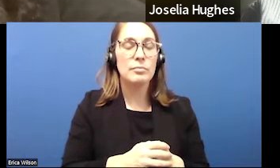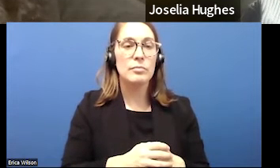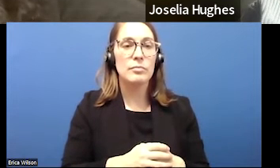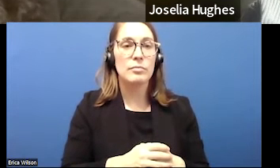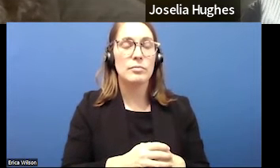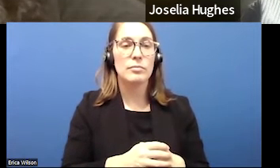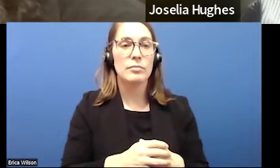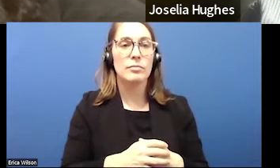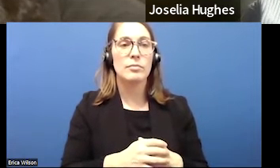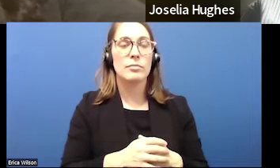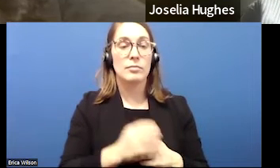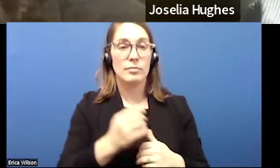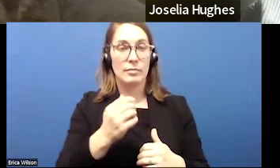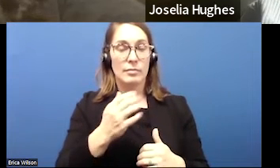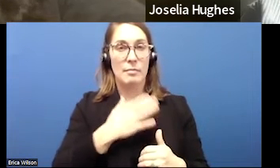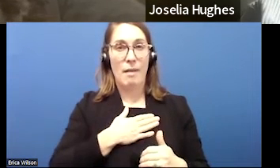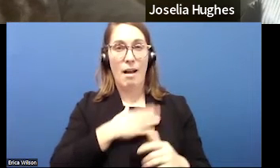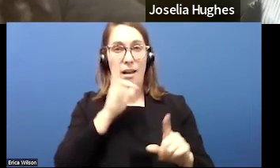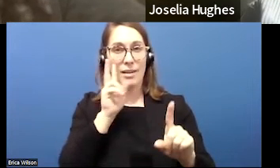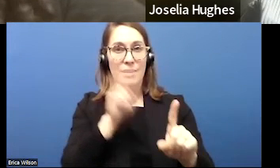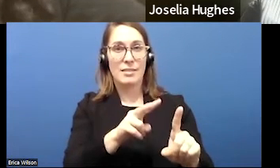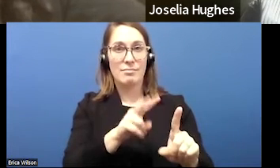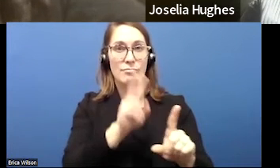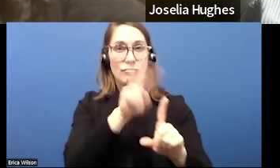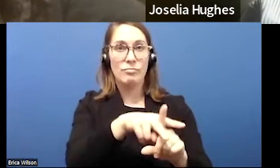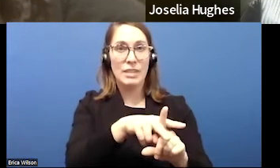I come here,